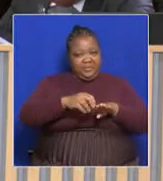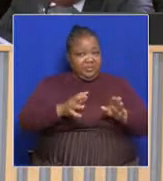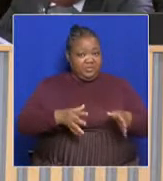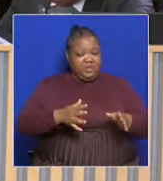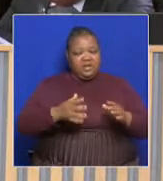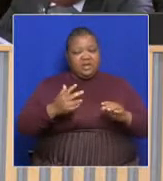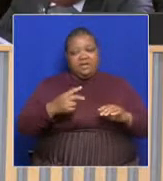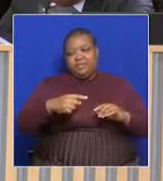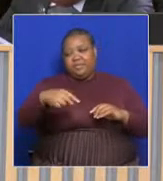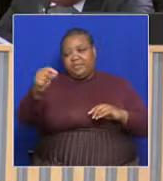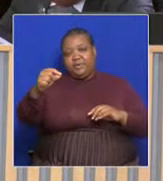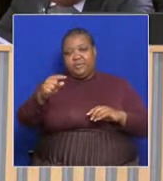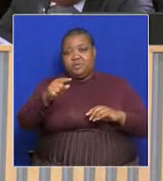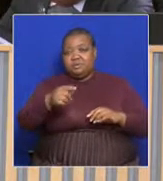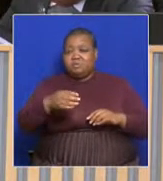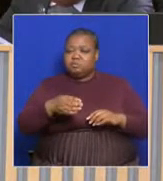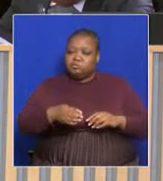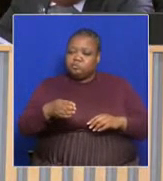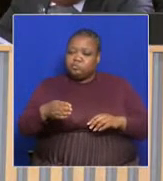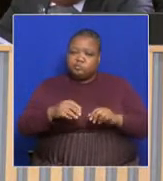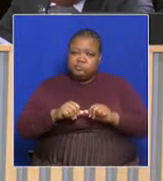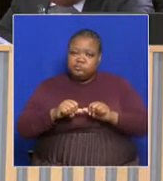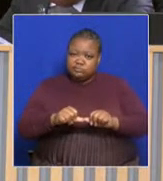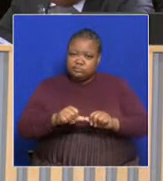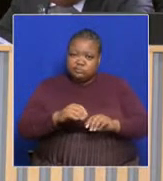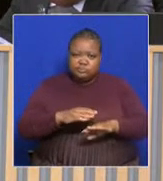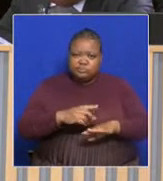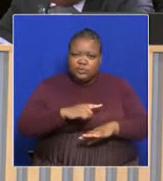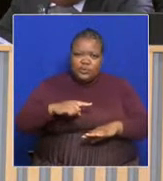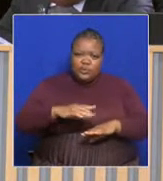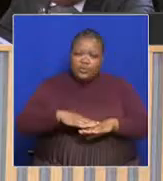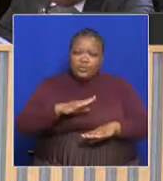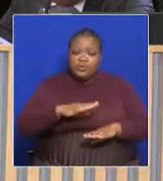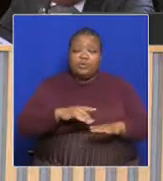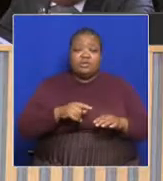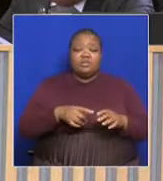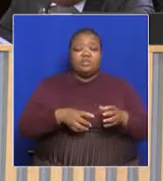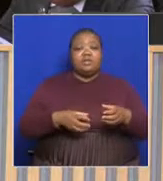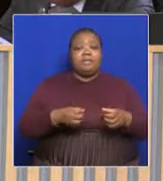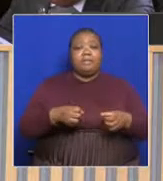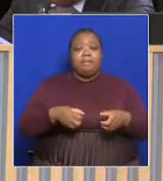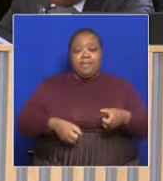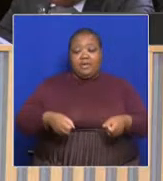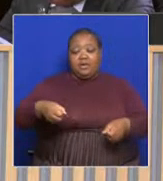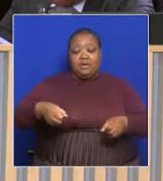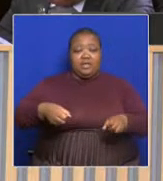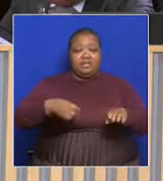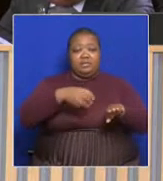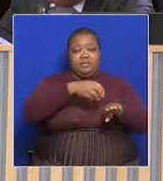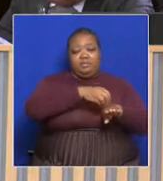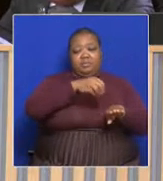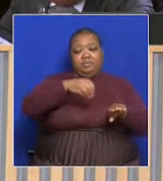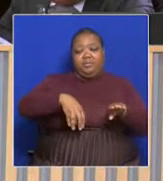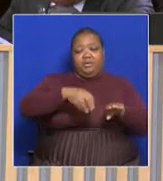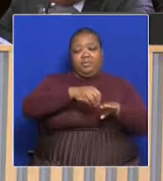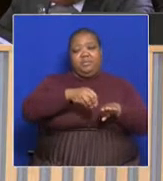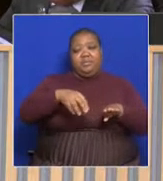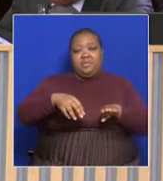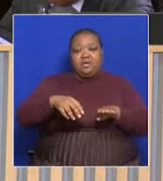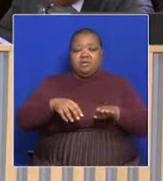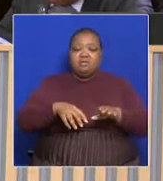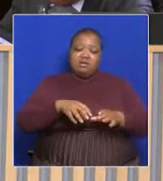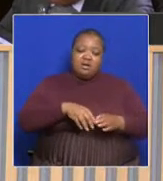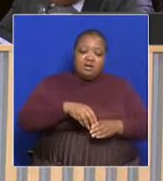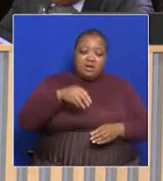present than what he's describing here. You say the bags were offloaded, we opened them and we took the bricks out and we were lining